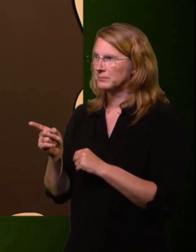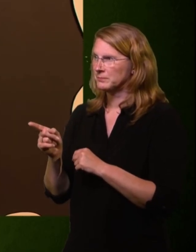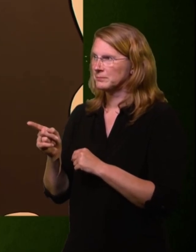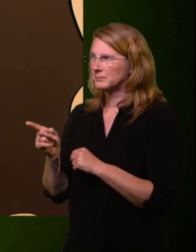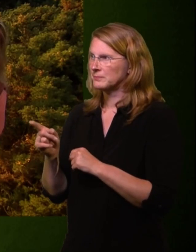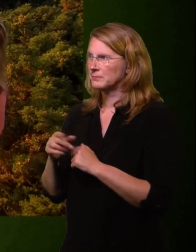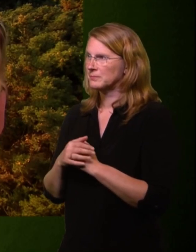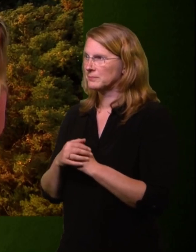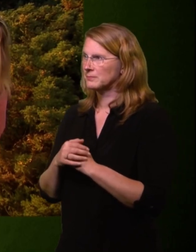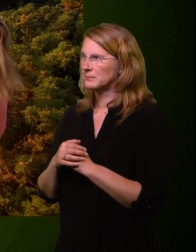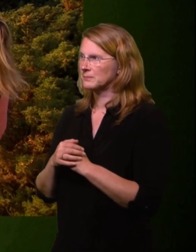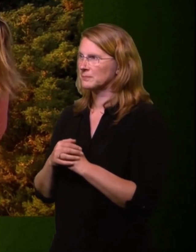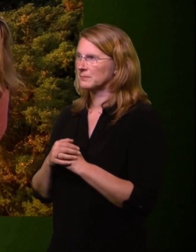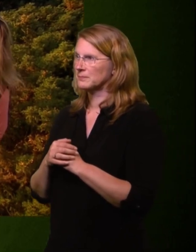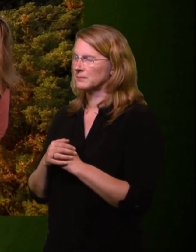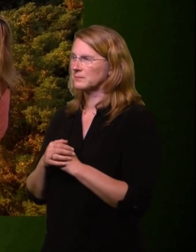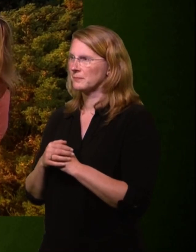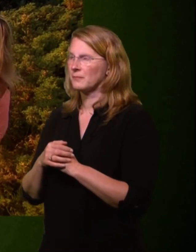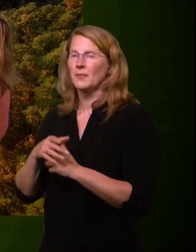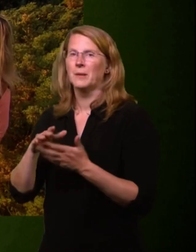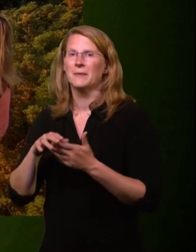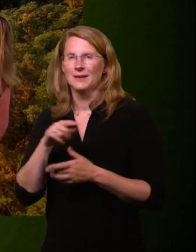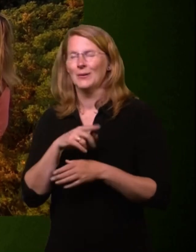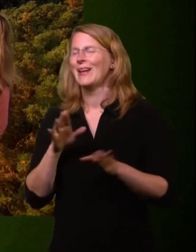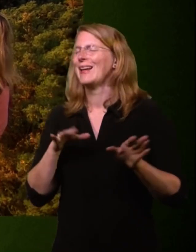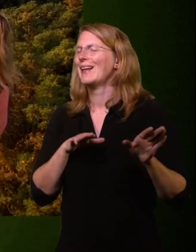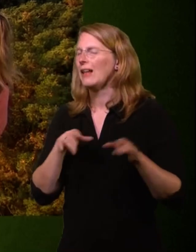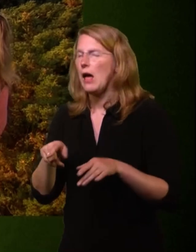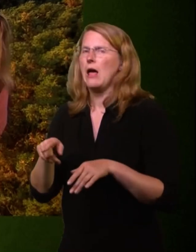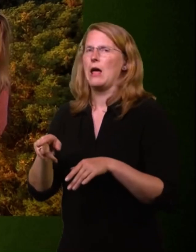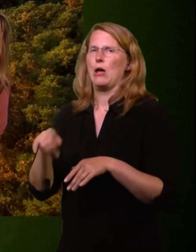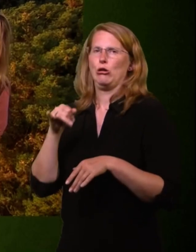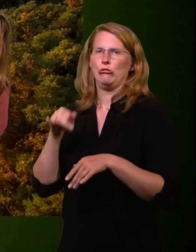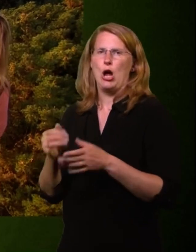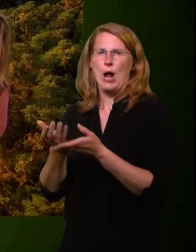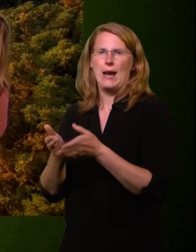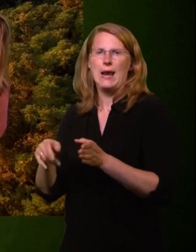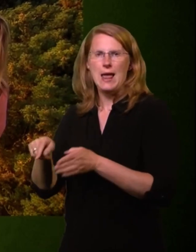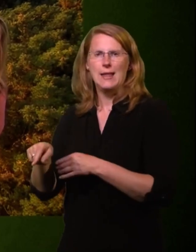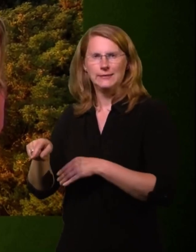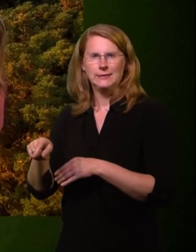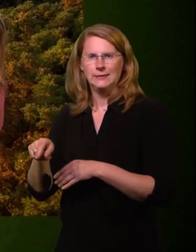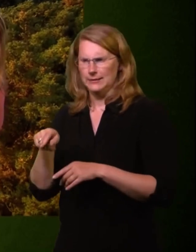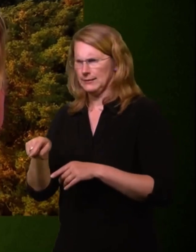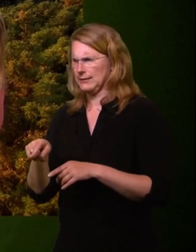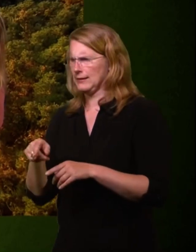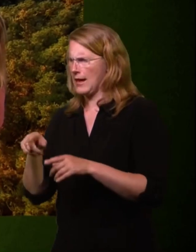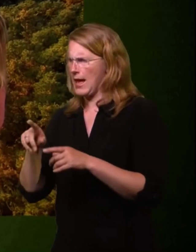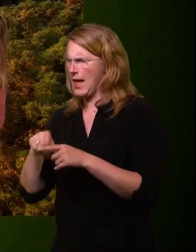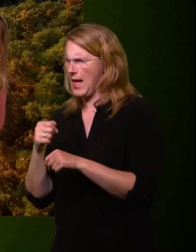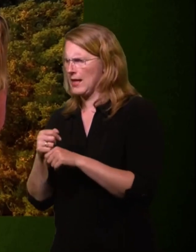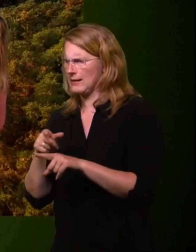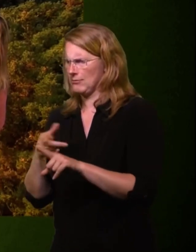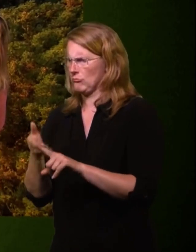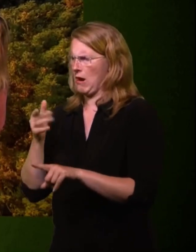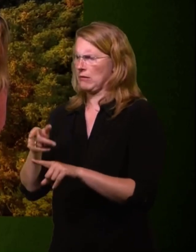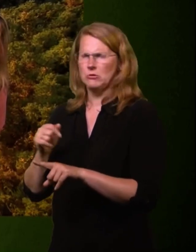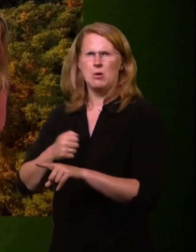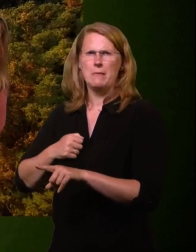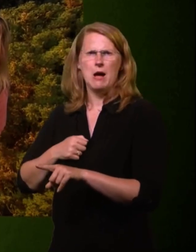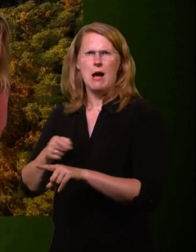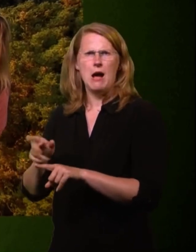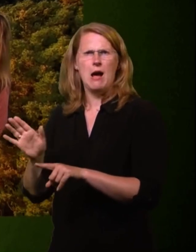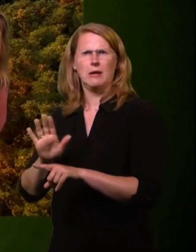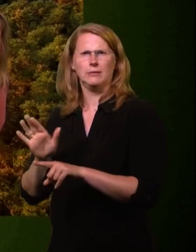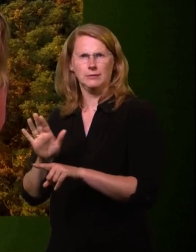course that means that if you pop into the wrong nest, you'll obviously recognise that they're not your eggs. But more importantly, it's going to make it difficult